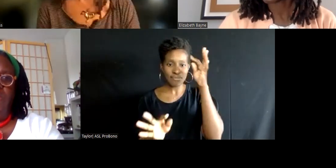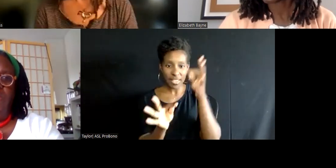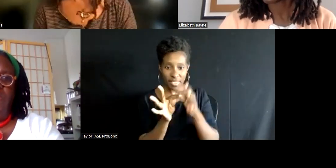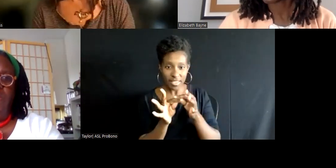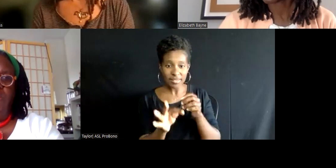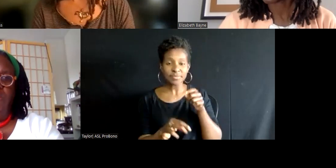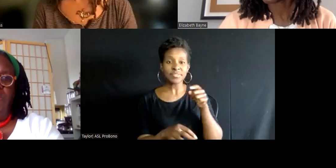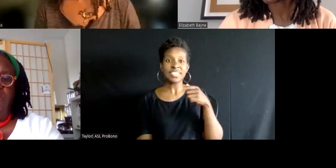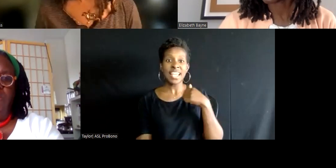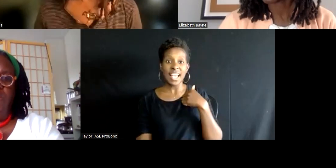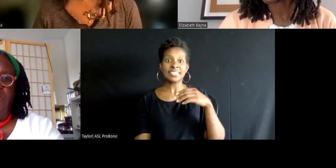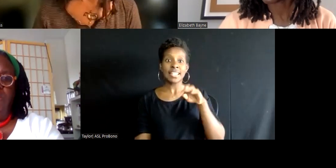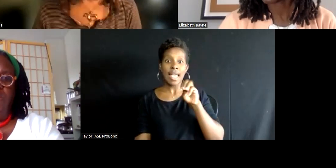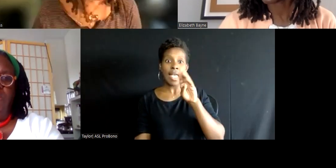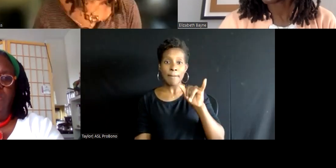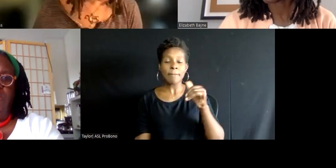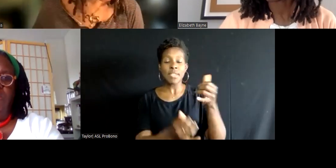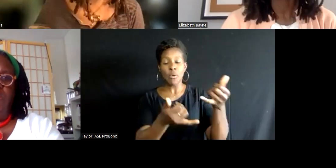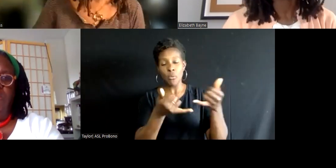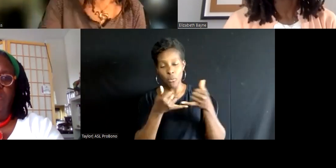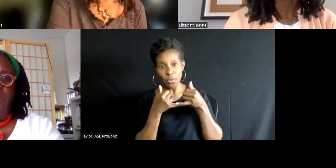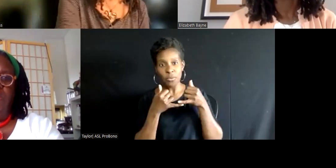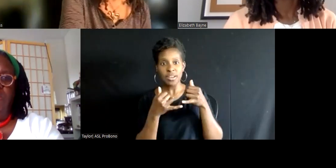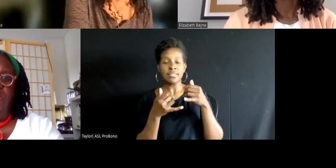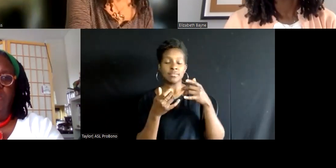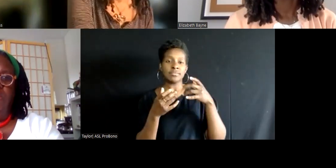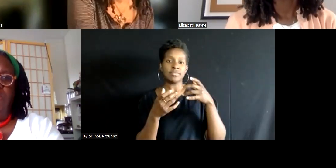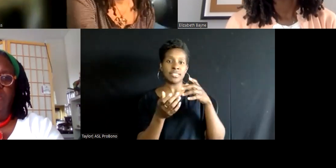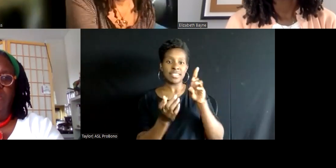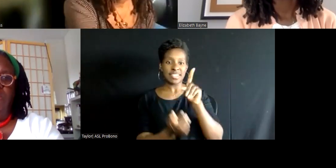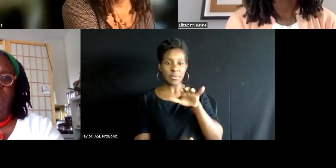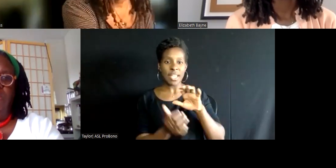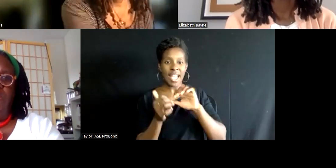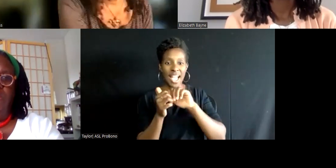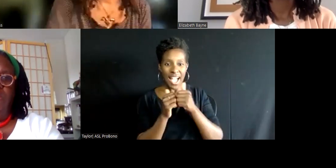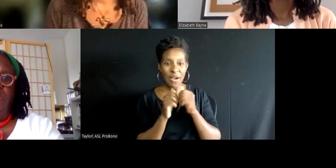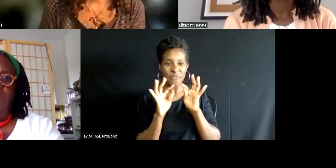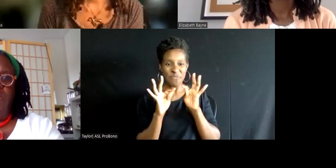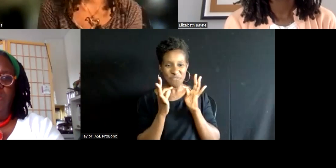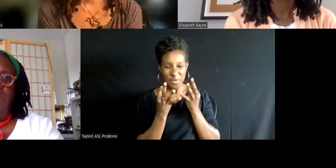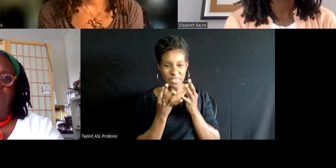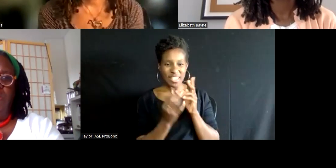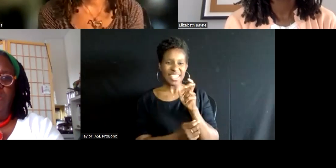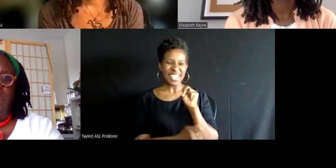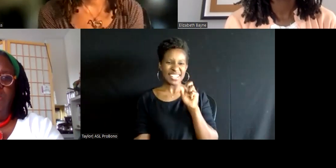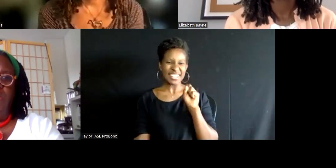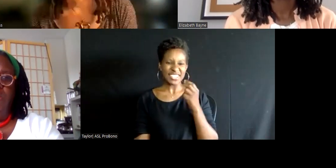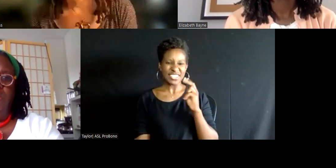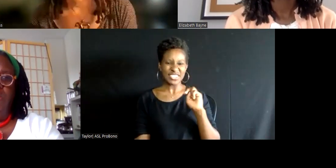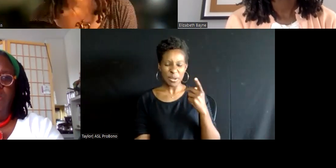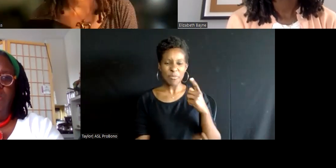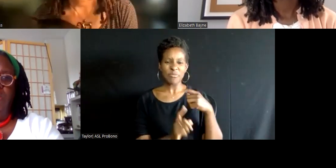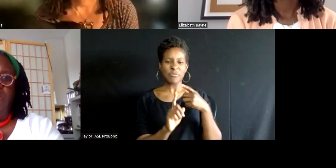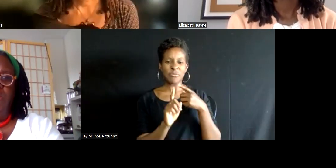Emmy-winning documentary about how race and kinship played out in her own family, Secret Daughter, in